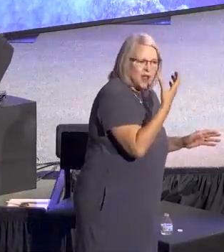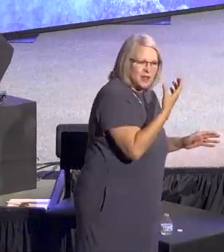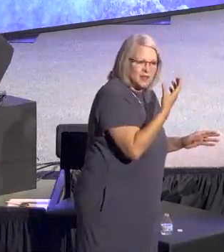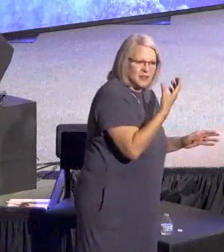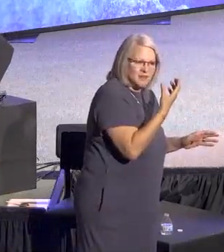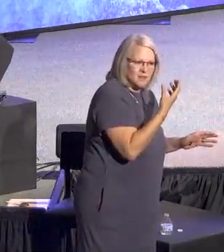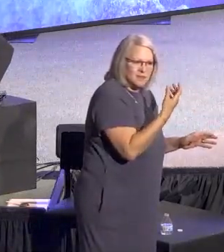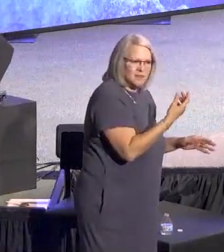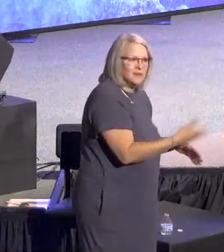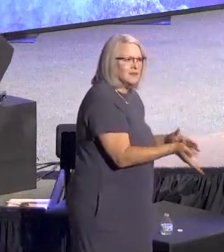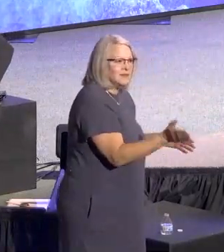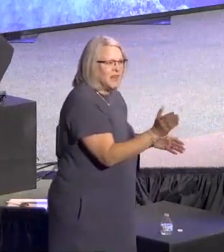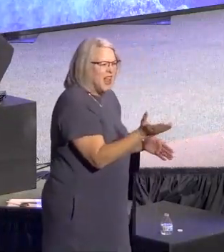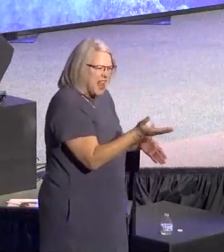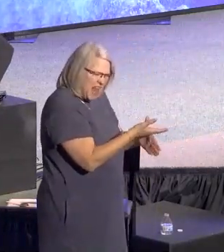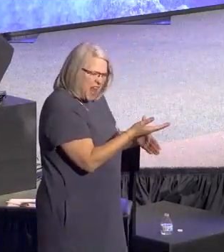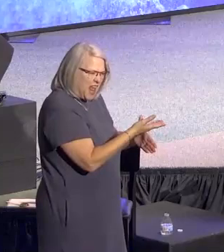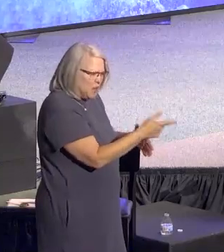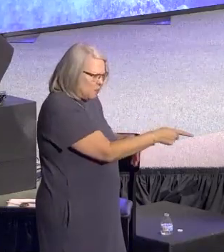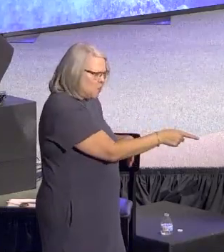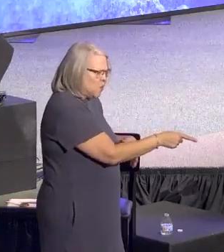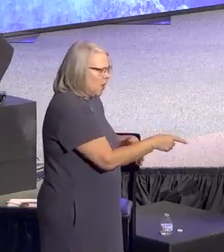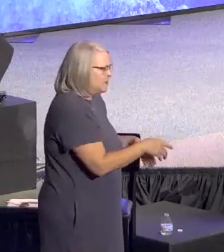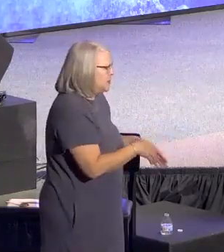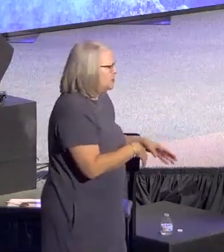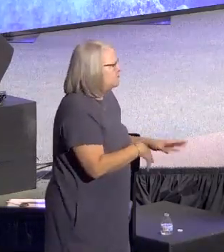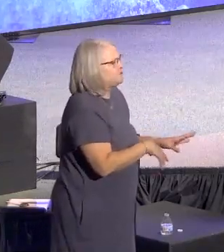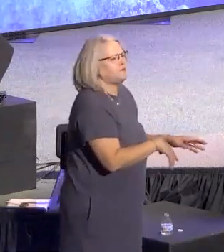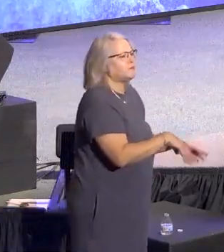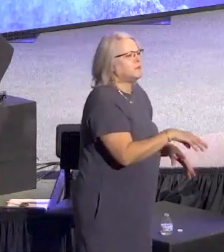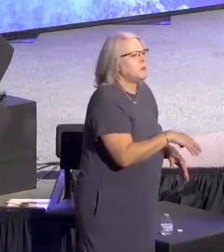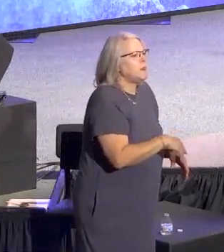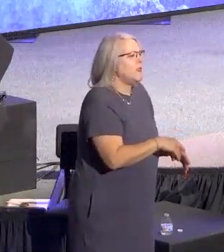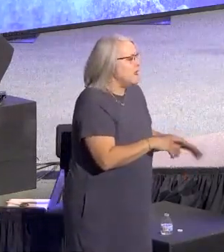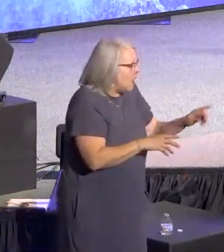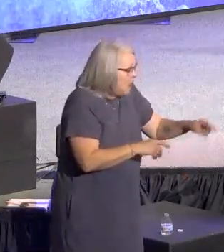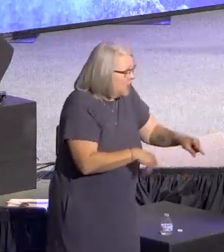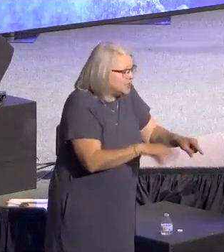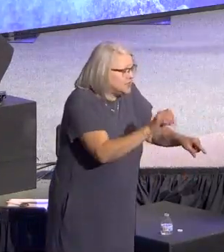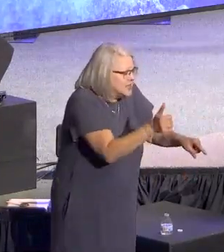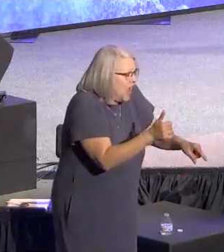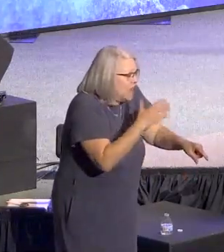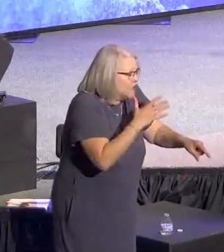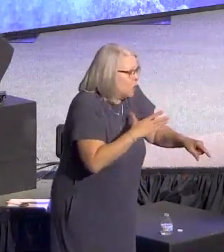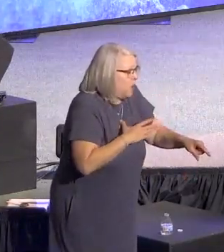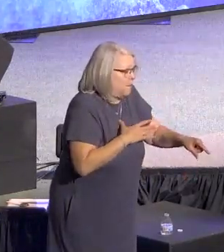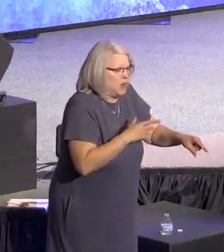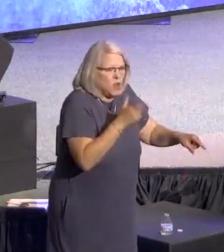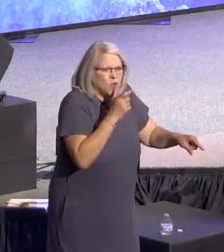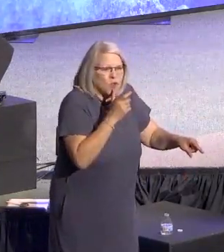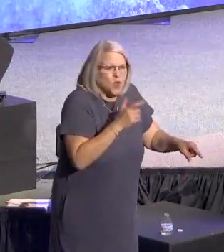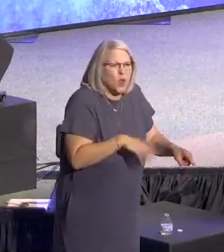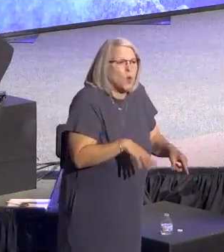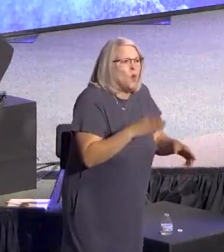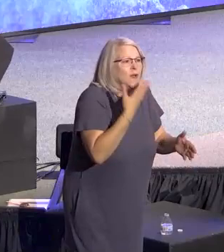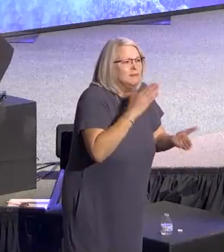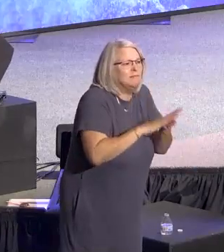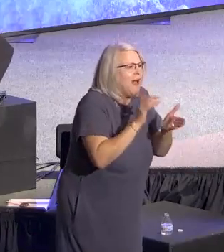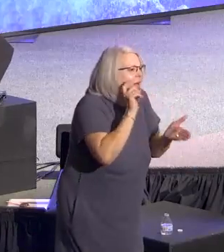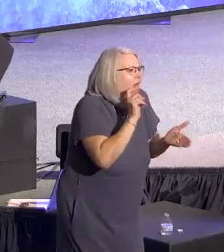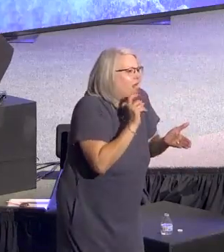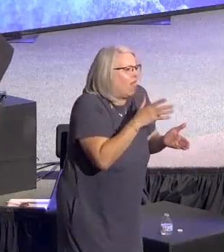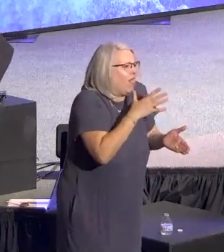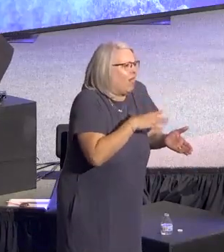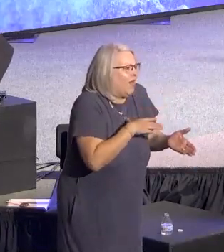woman until Jesus shows up, intercedes on her behalf, and tells her, go and sin no more,